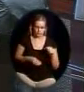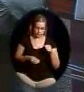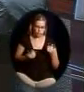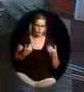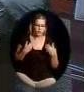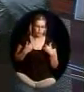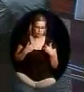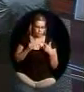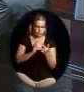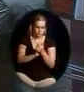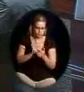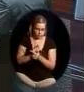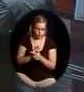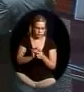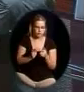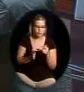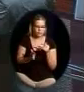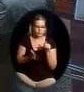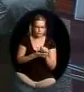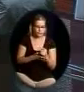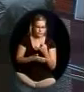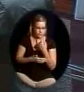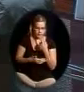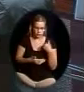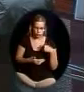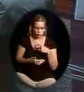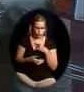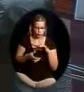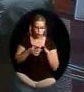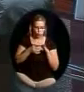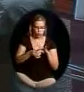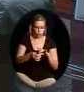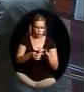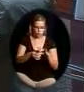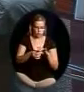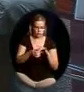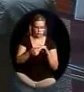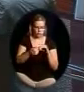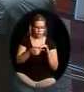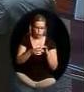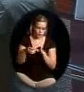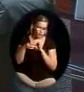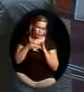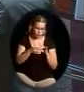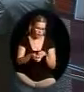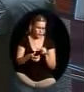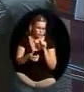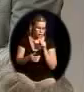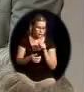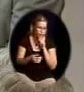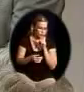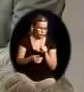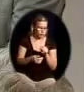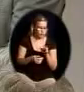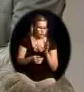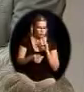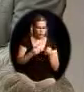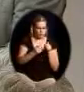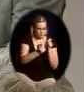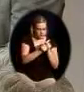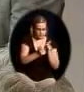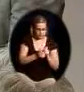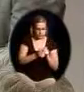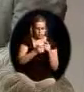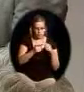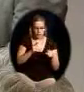a statute that just essentially says that we are to cooperate. Doesn't get into the specifics of who can be in